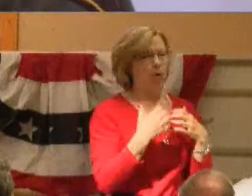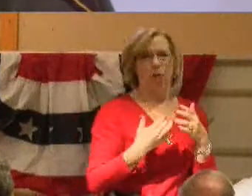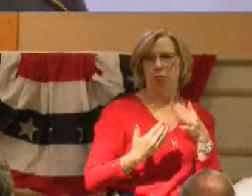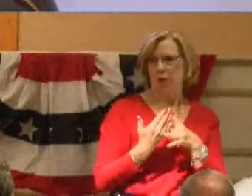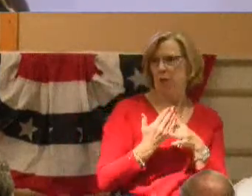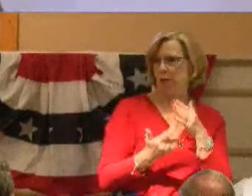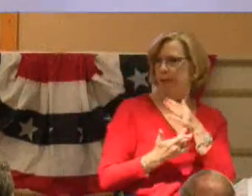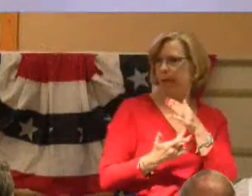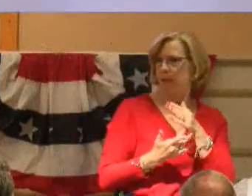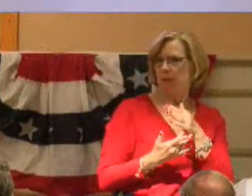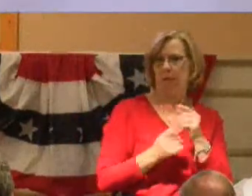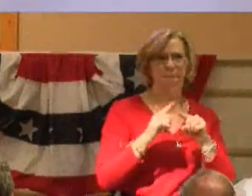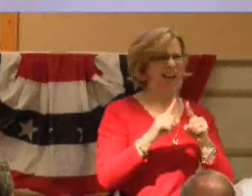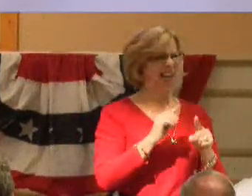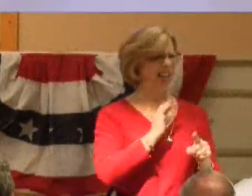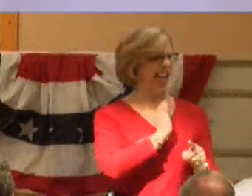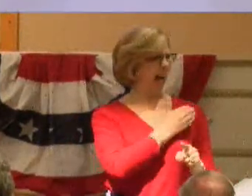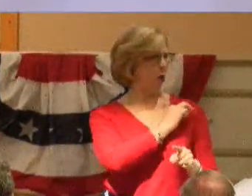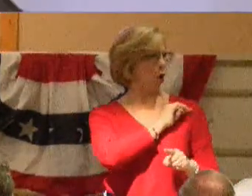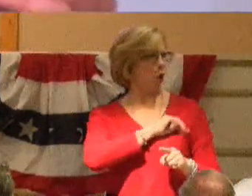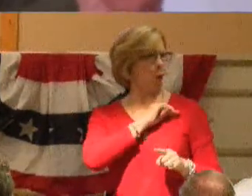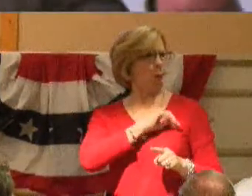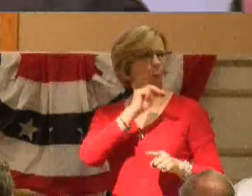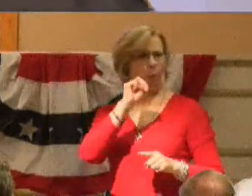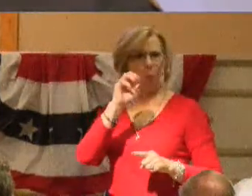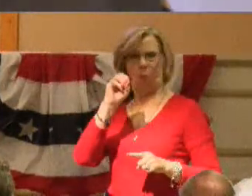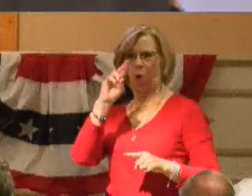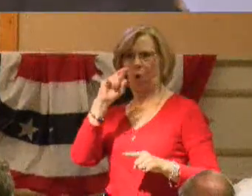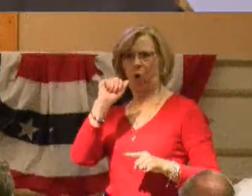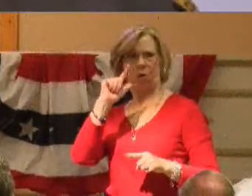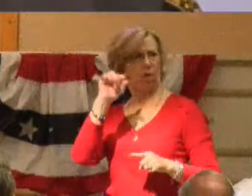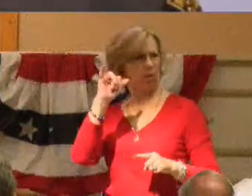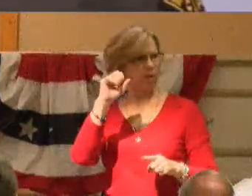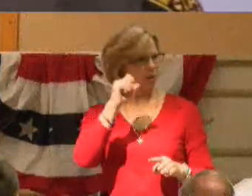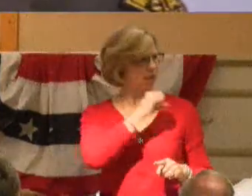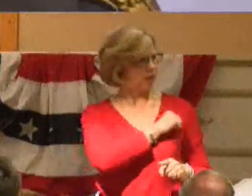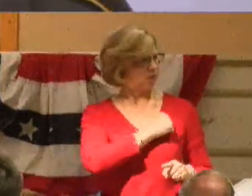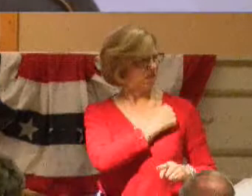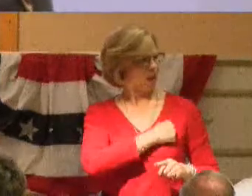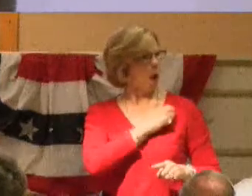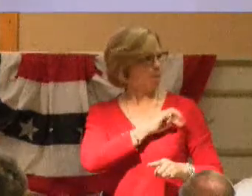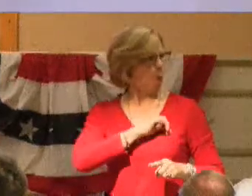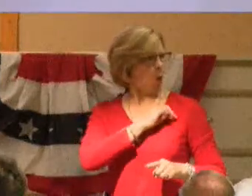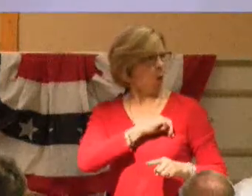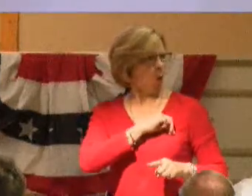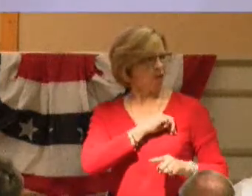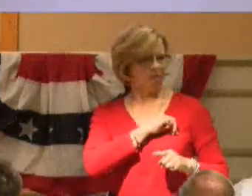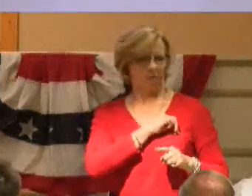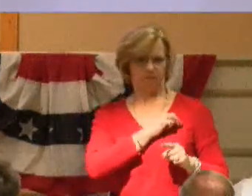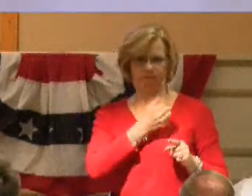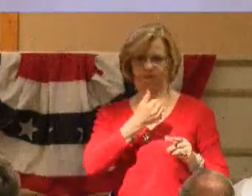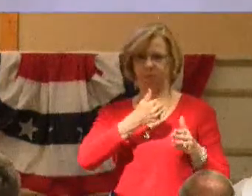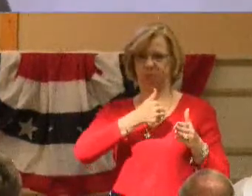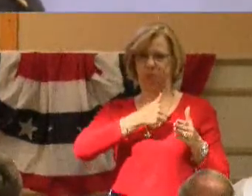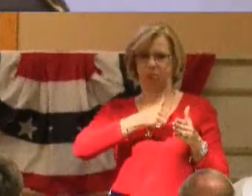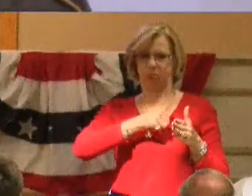time, our morals are decreasing, our love for our fellow man is degrading, and our love for ourselves